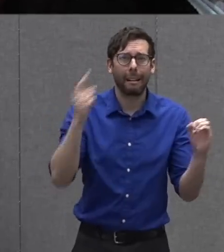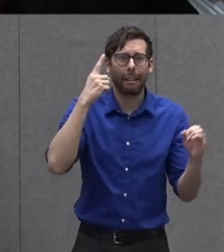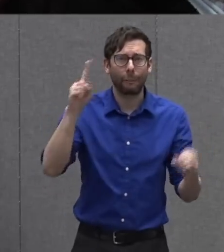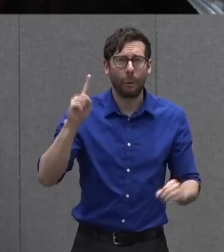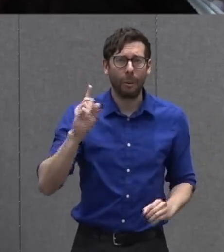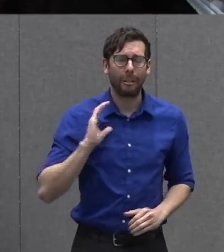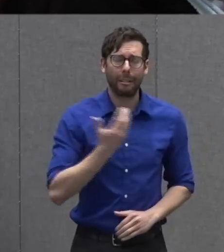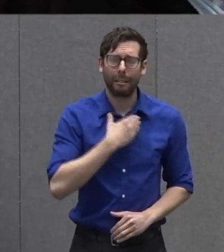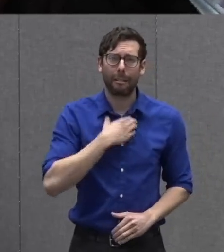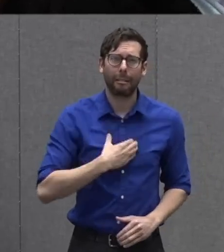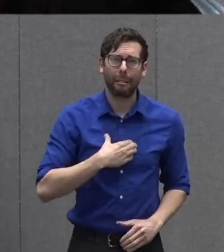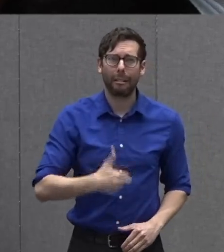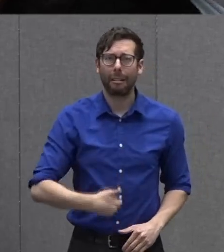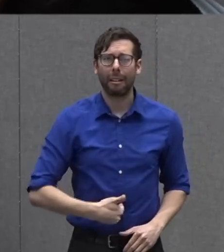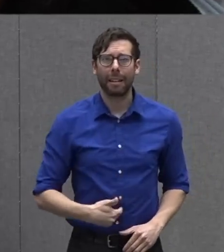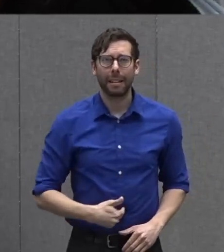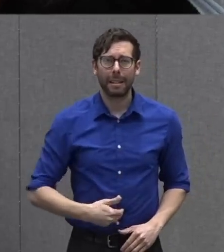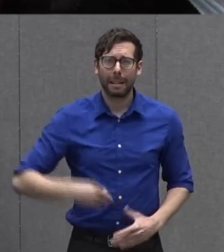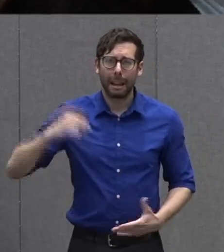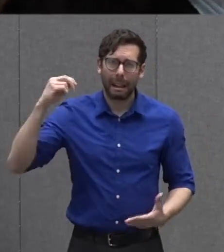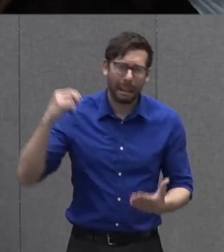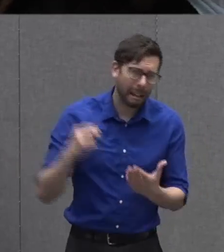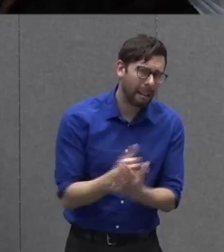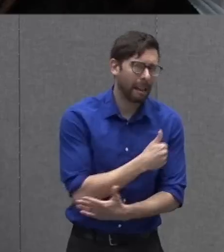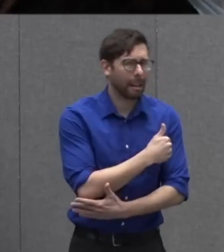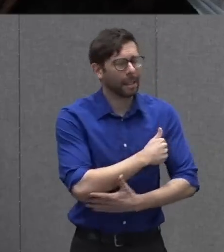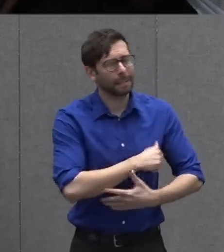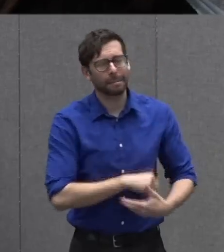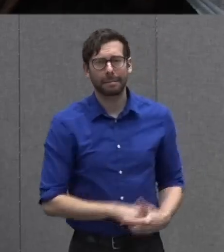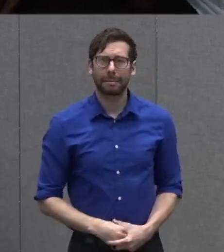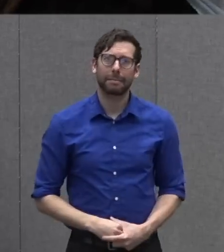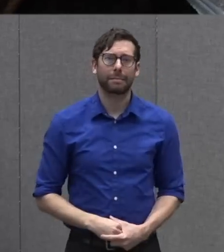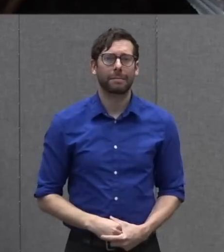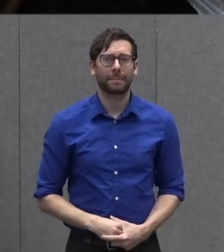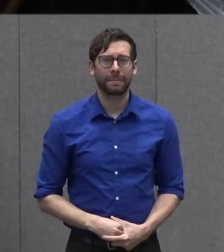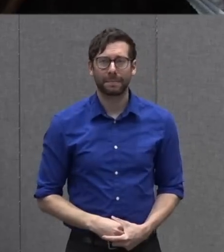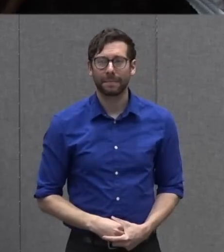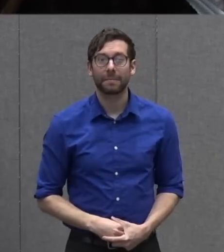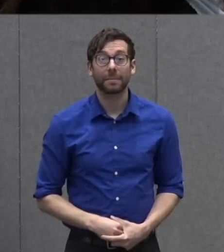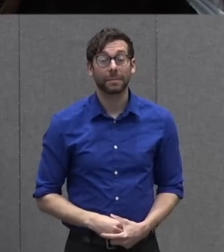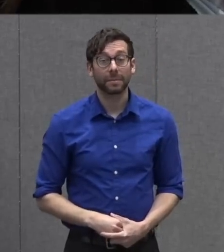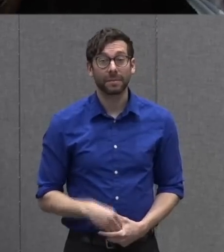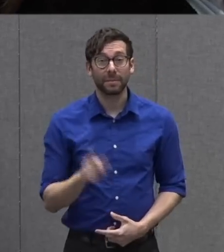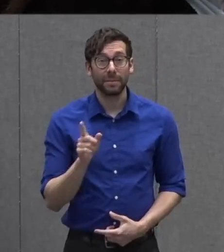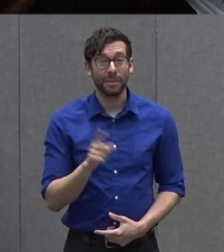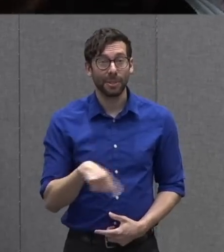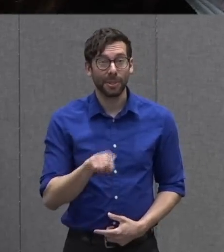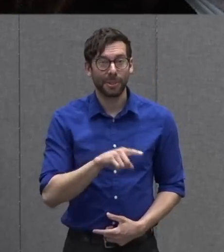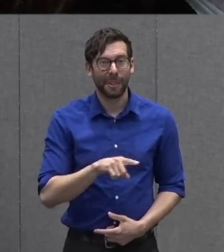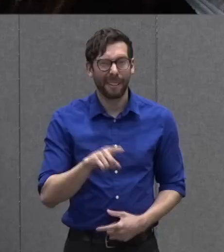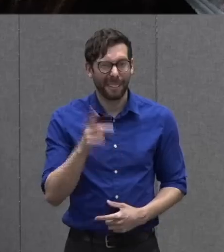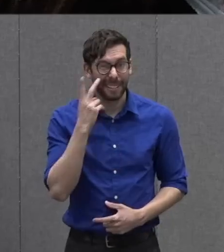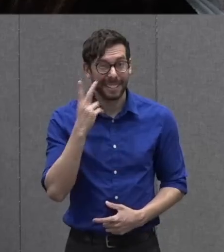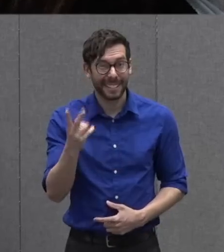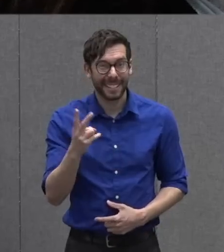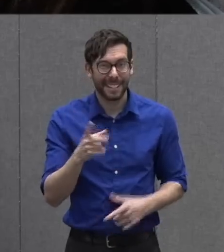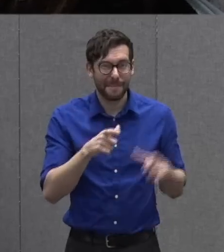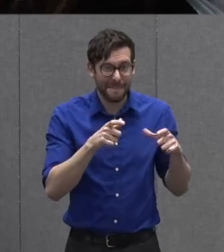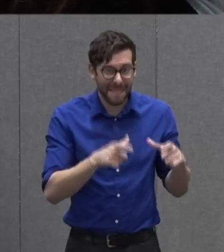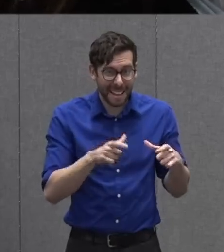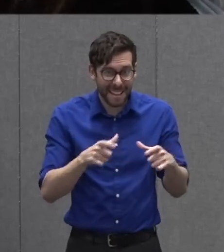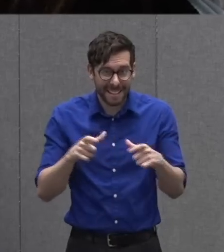a hidey-ho. Oh no! And you can see all of the plates and bowls that are